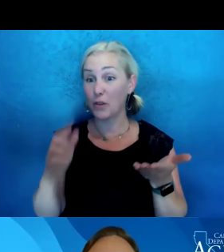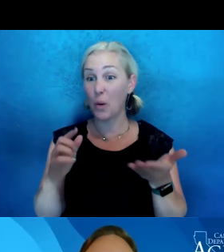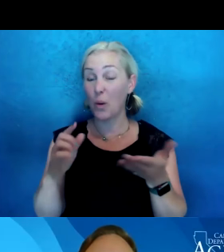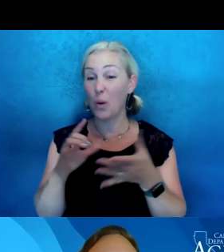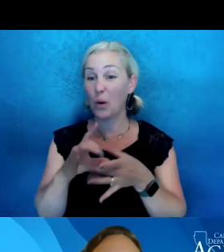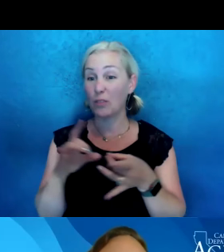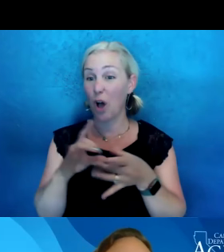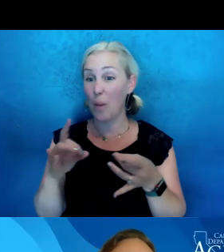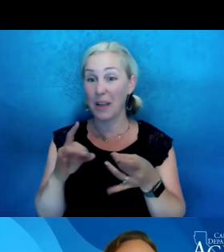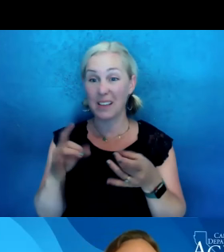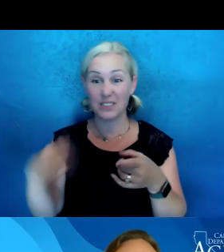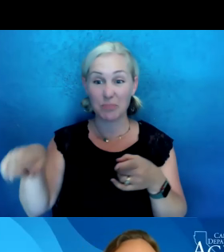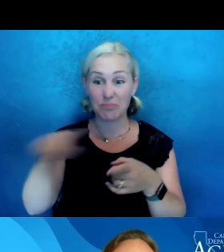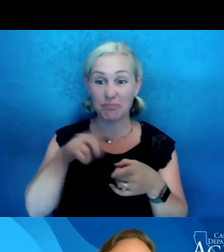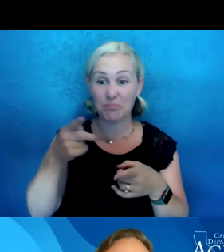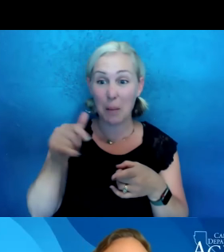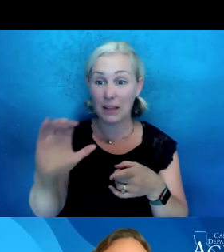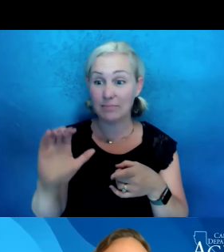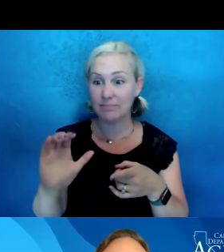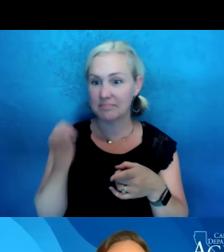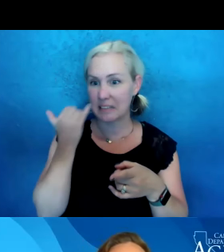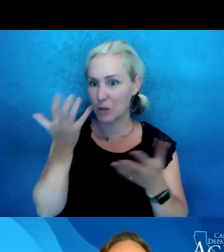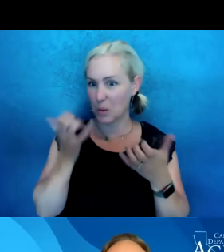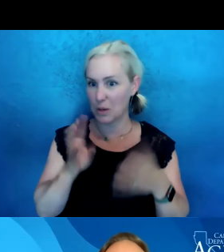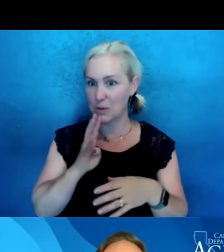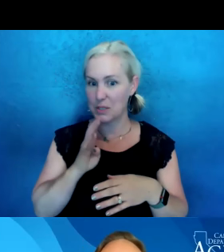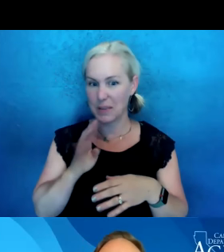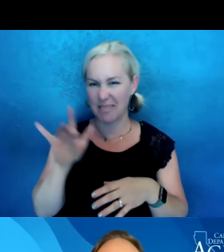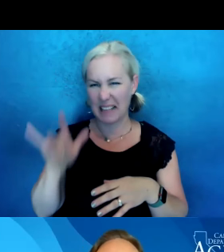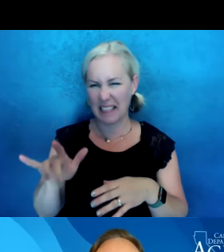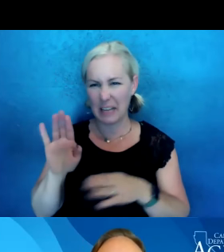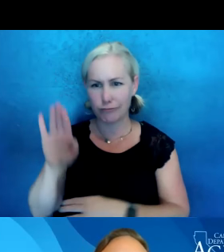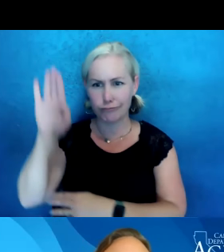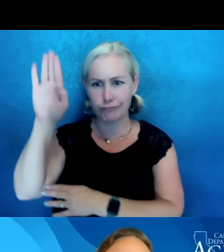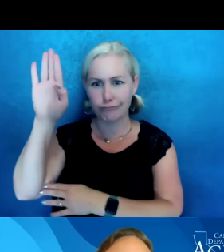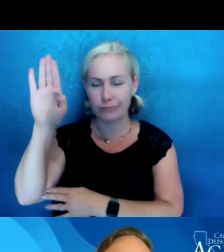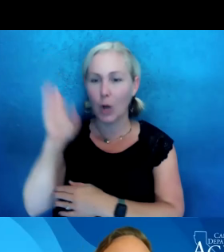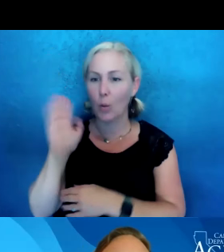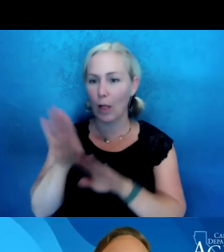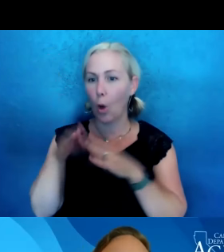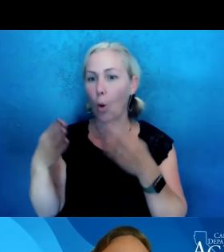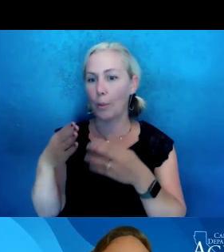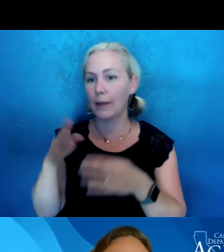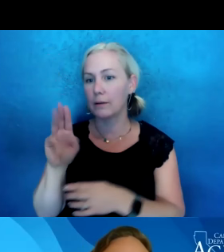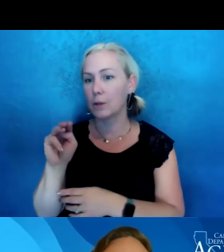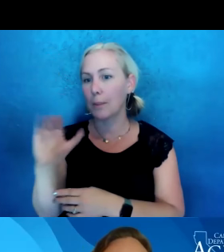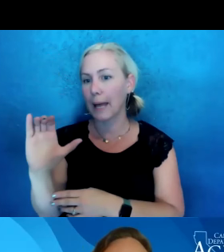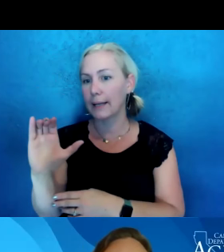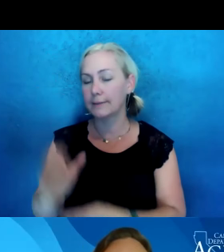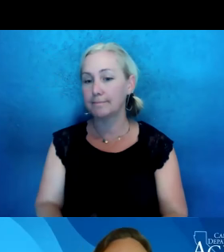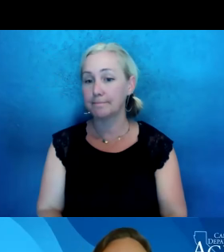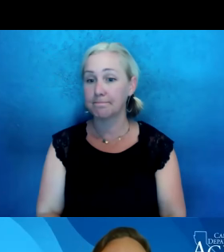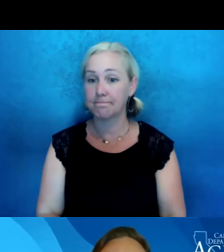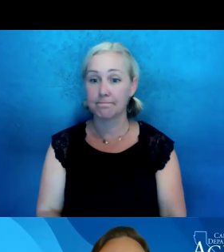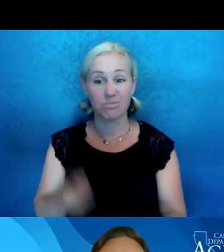you'd like to speak, please feel free to click on the raise your hand icon and we'll open up your microphone so that you can ask your